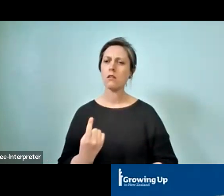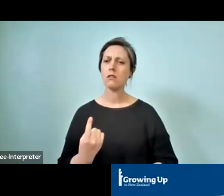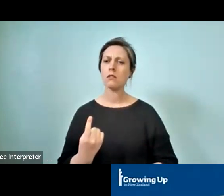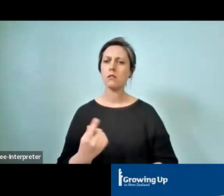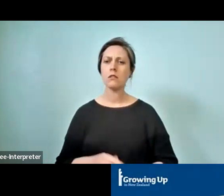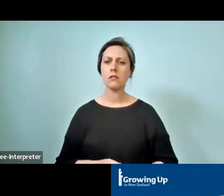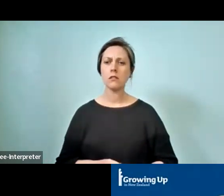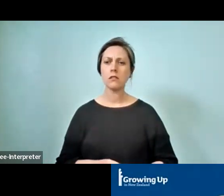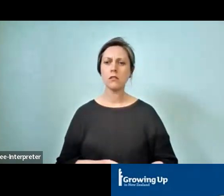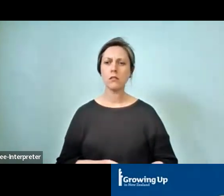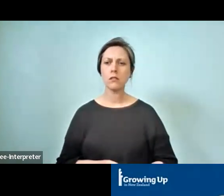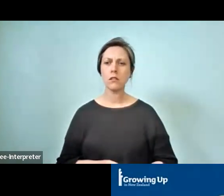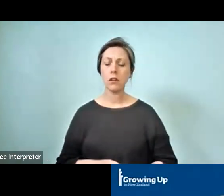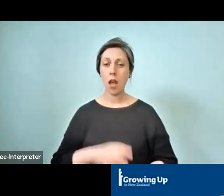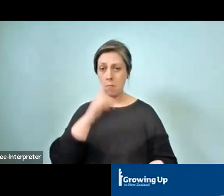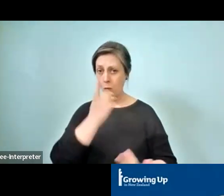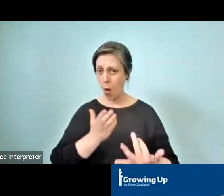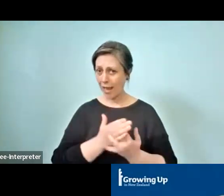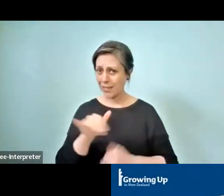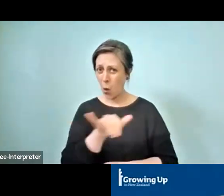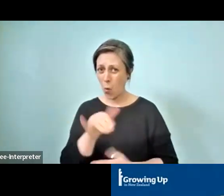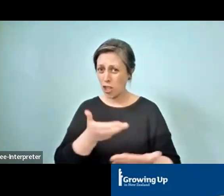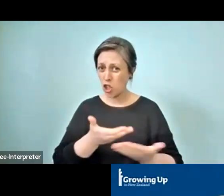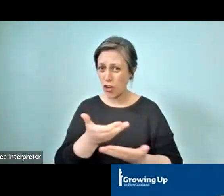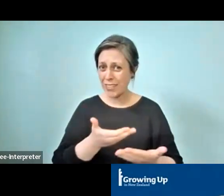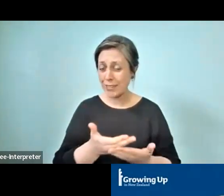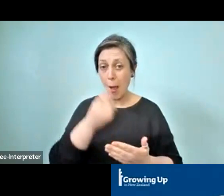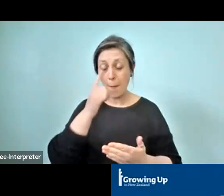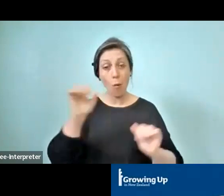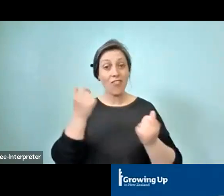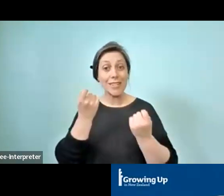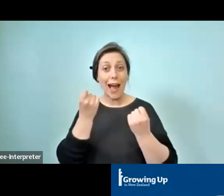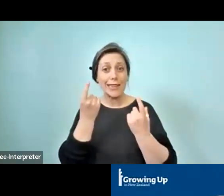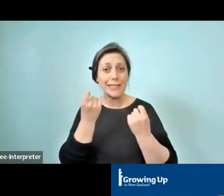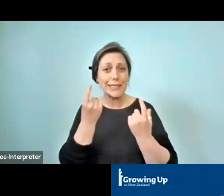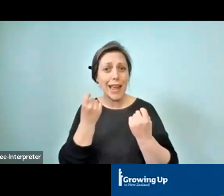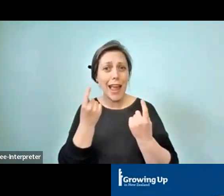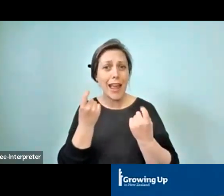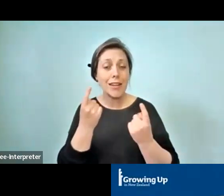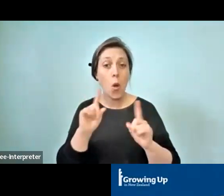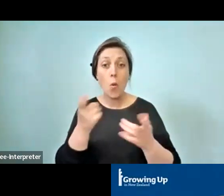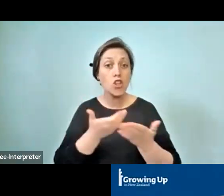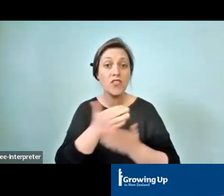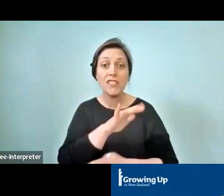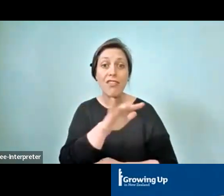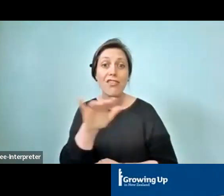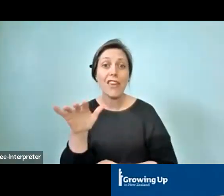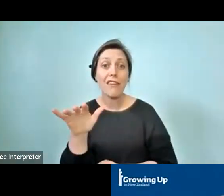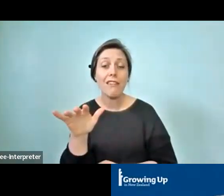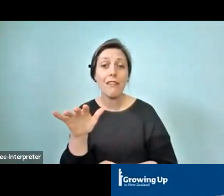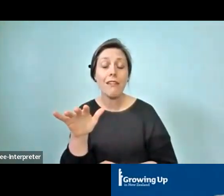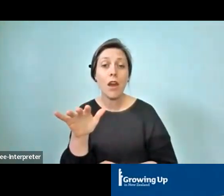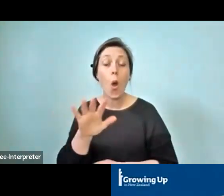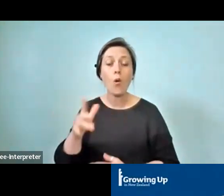what services did people access? Did people actually understand that they were accessing a service? Because some